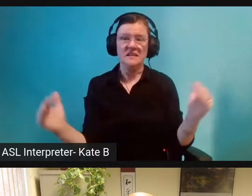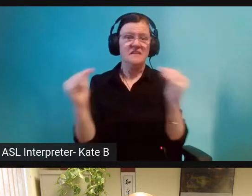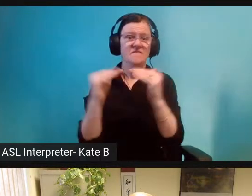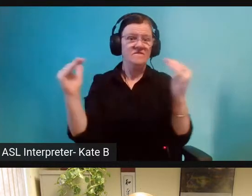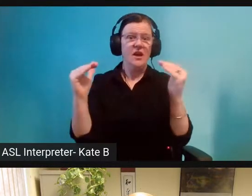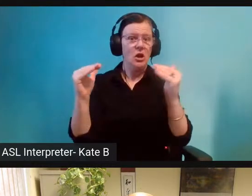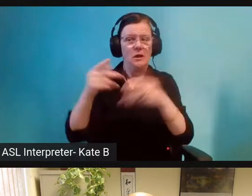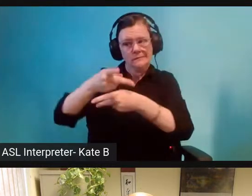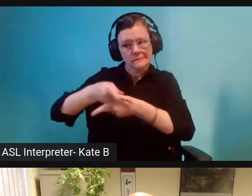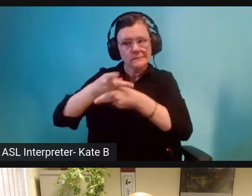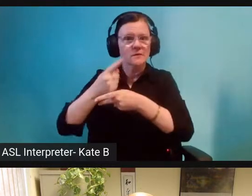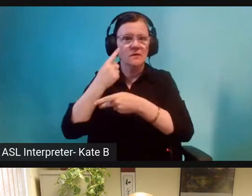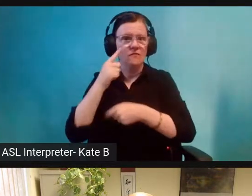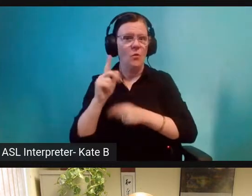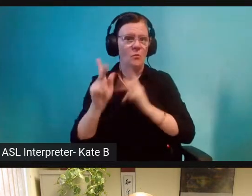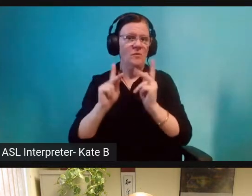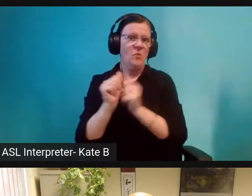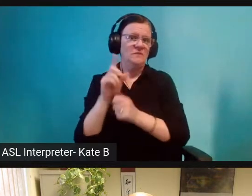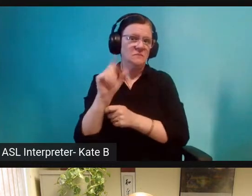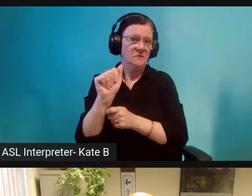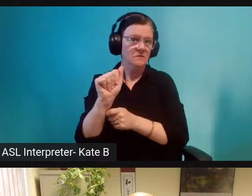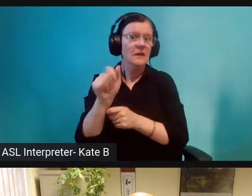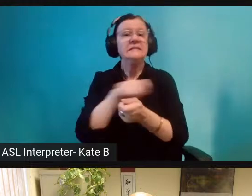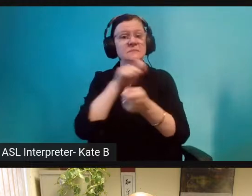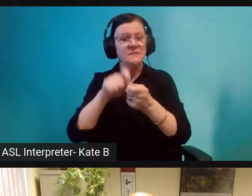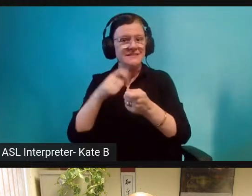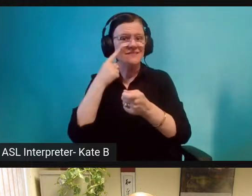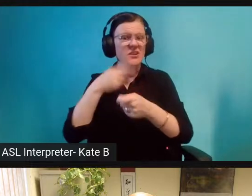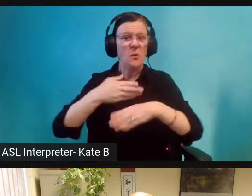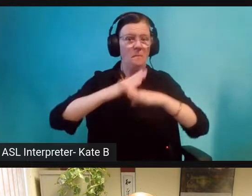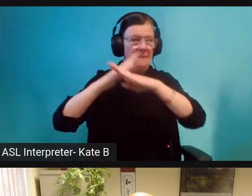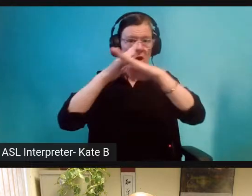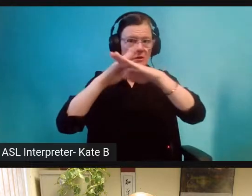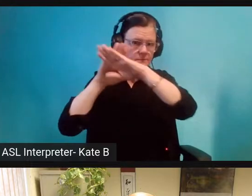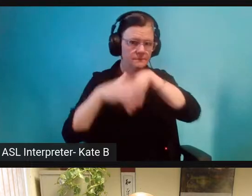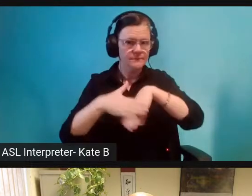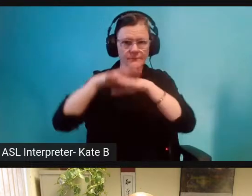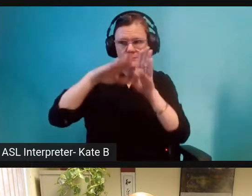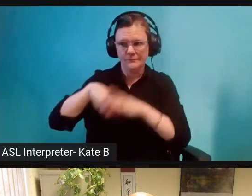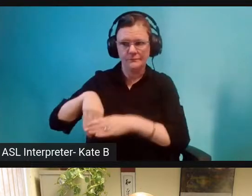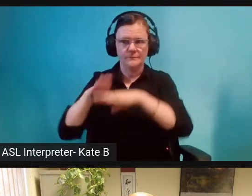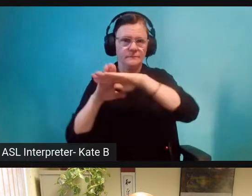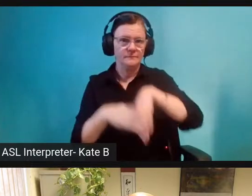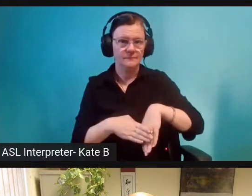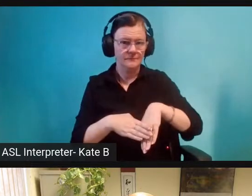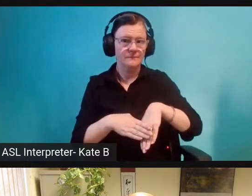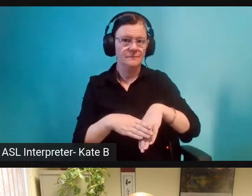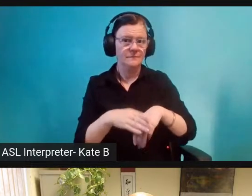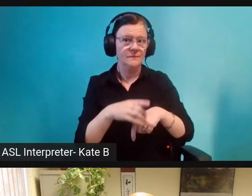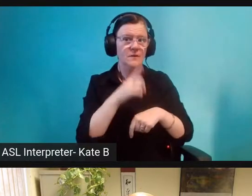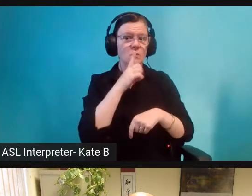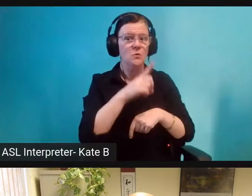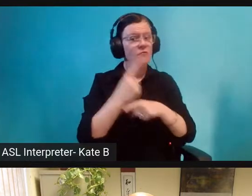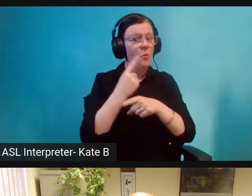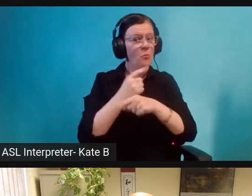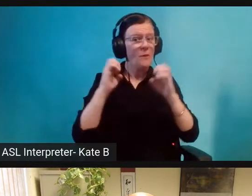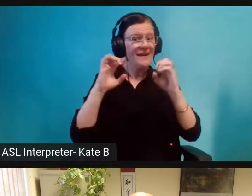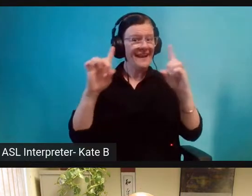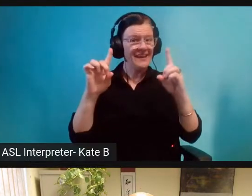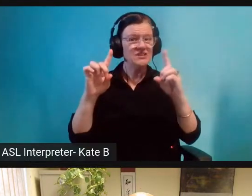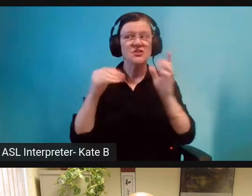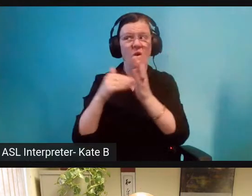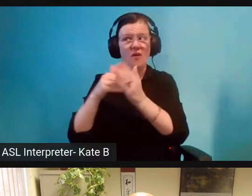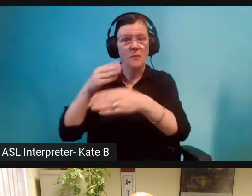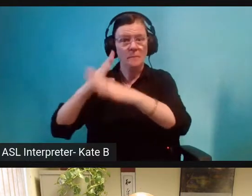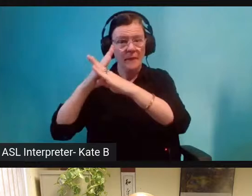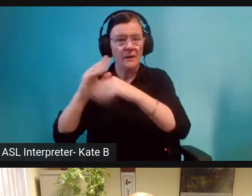be doing to help break down barriers that have been excluding disabled individuals from appropriate education, early